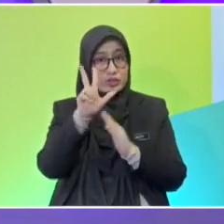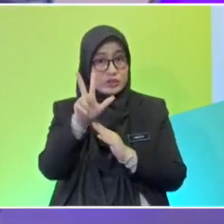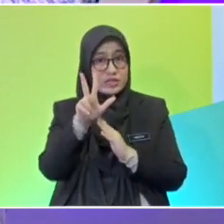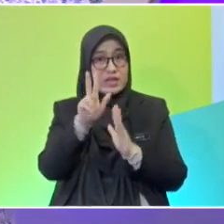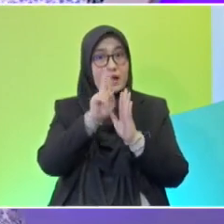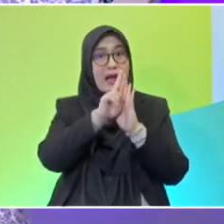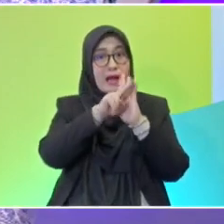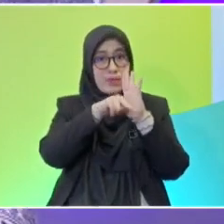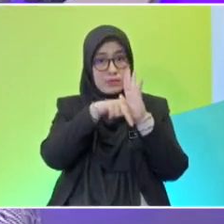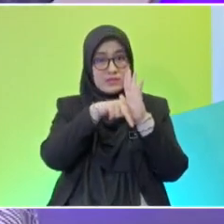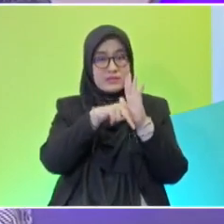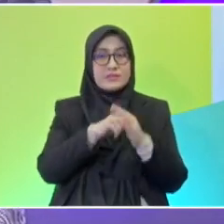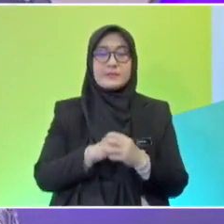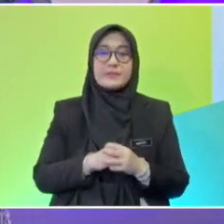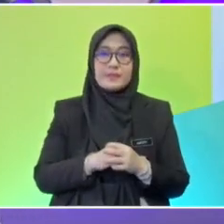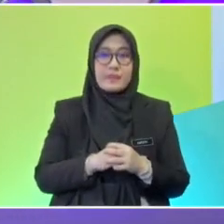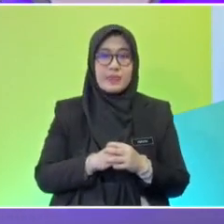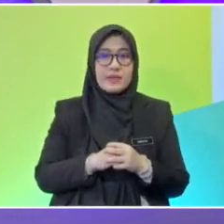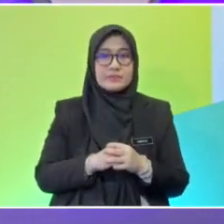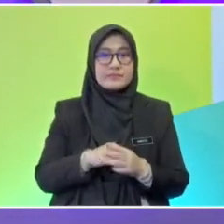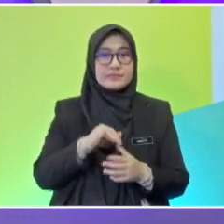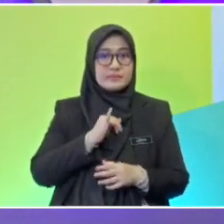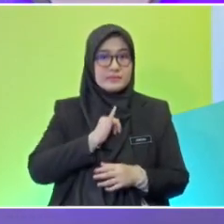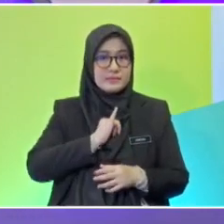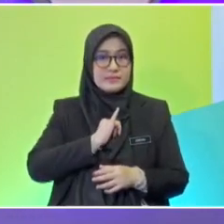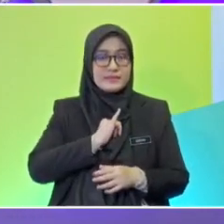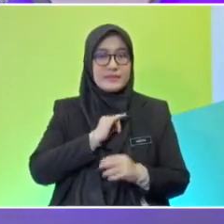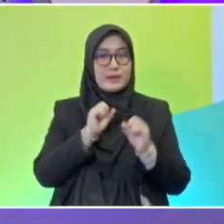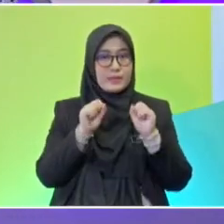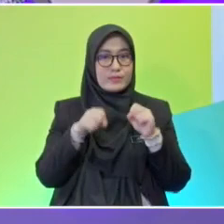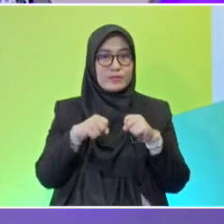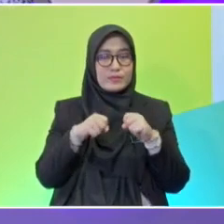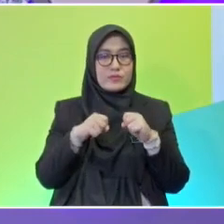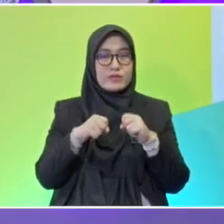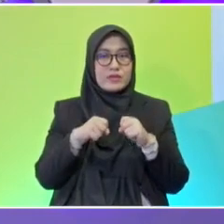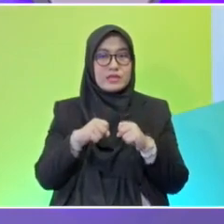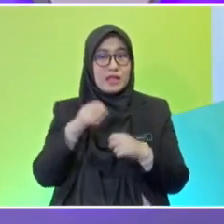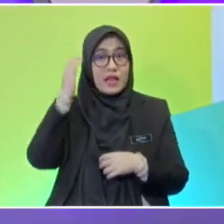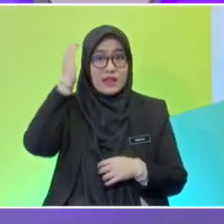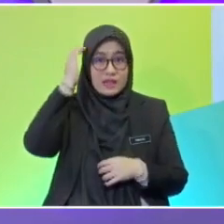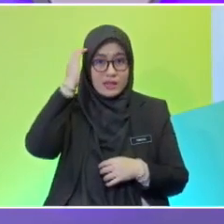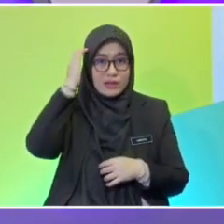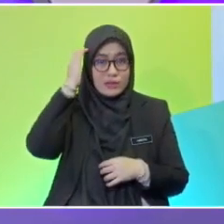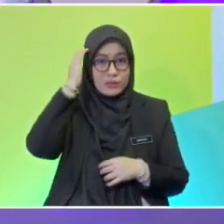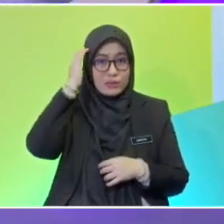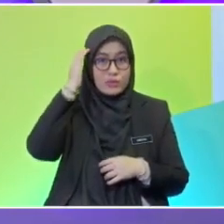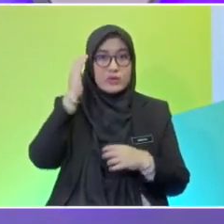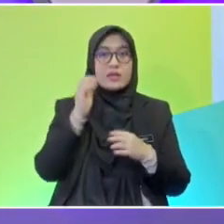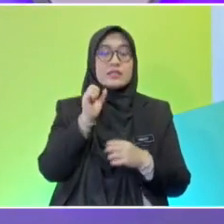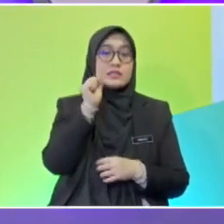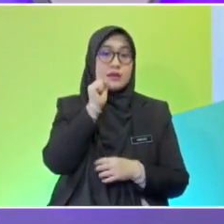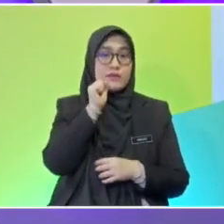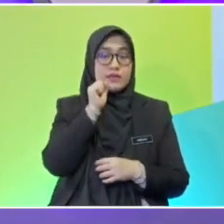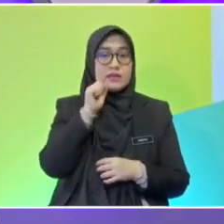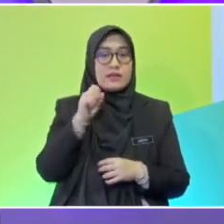her verbal response, I am able to tell whether or not she could understand longer supported questions. The support